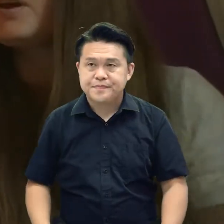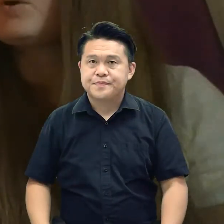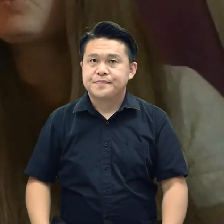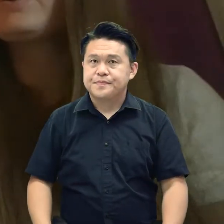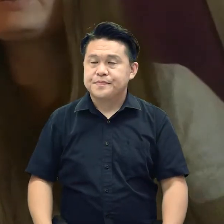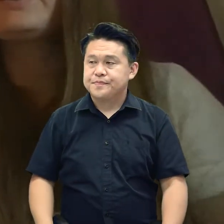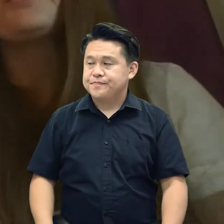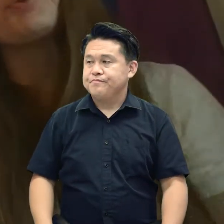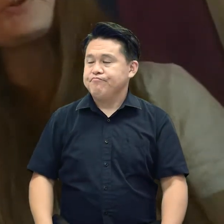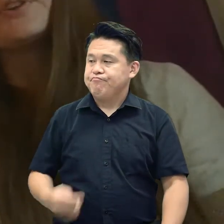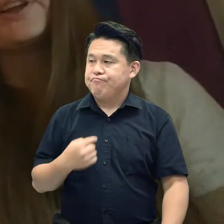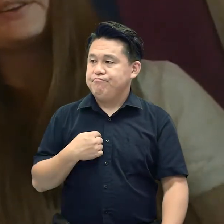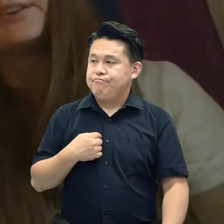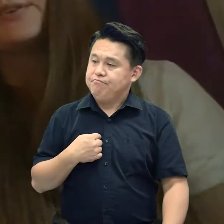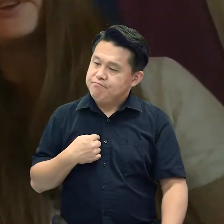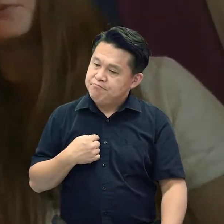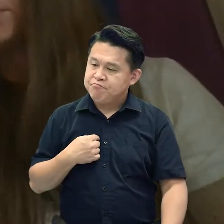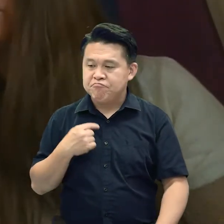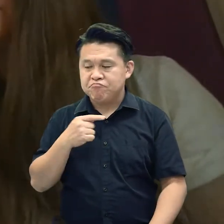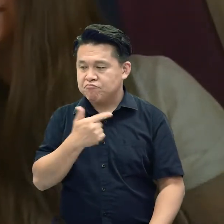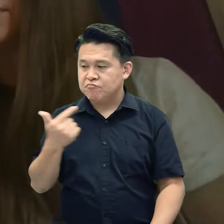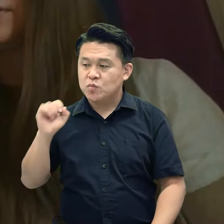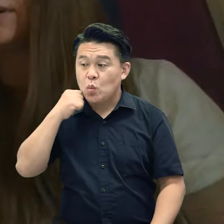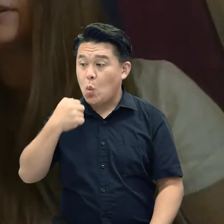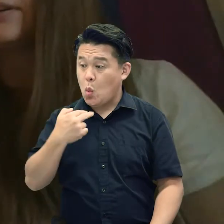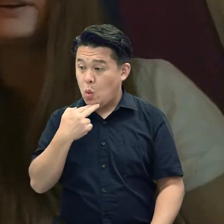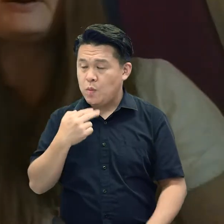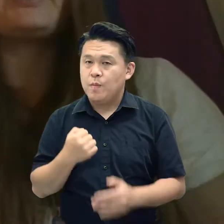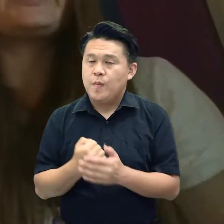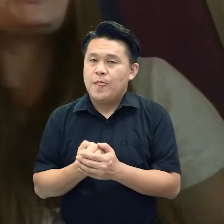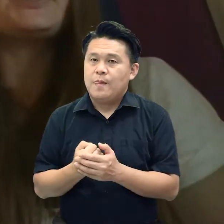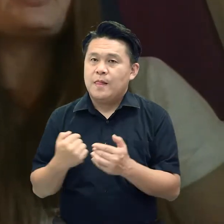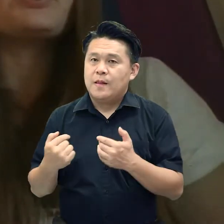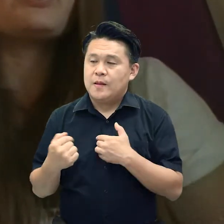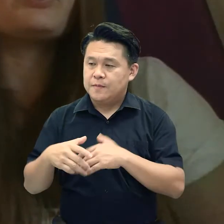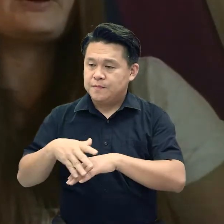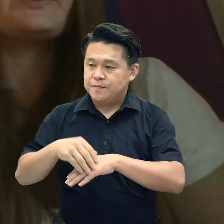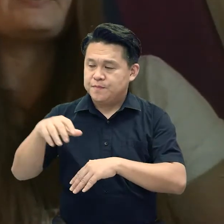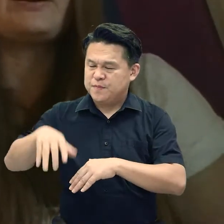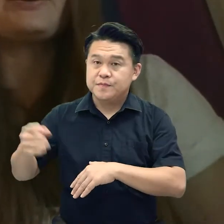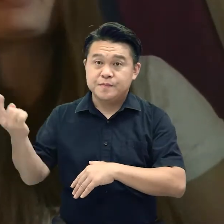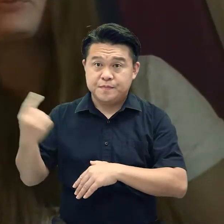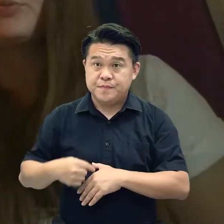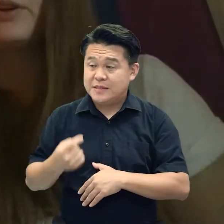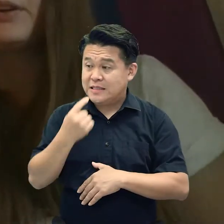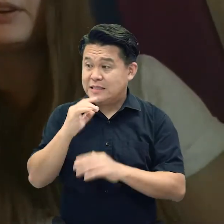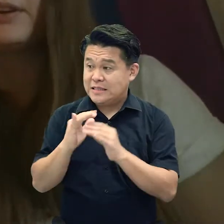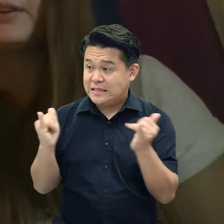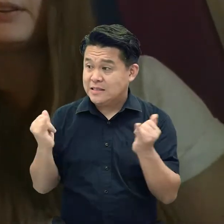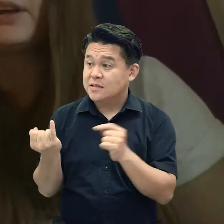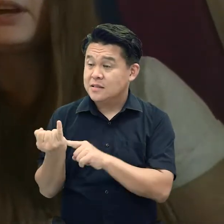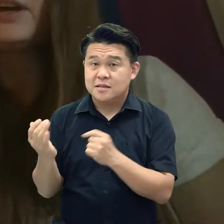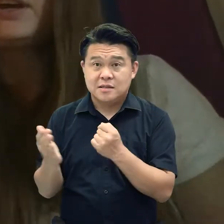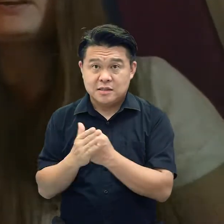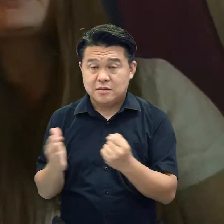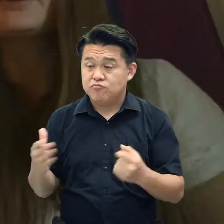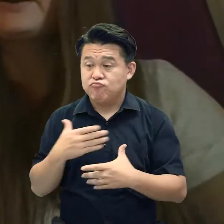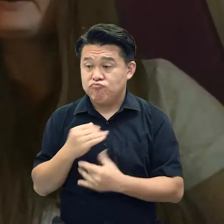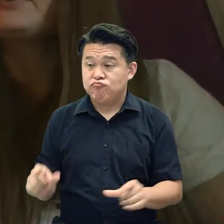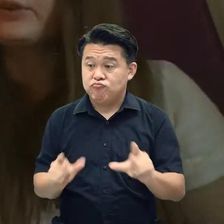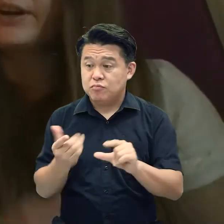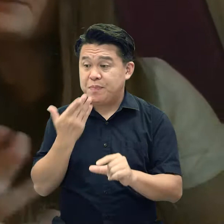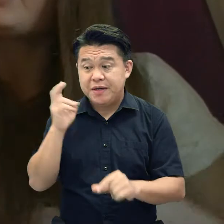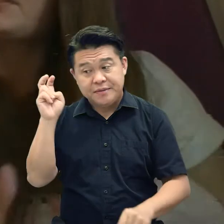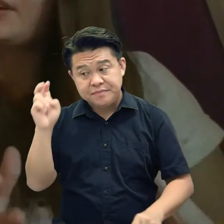people? Well, personally, I didn't experience anything. I guess it has to do with that I am from Sweden, and it